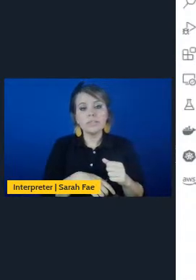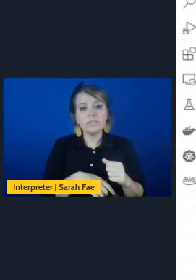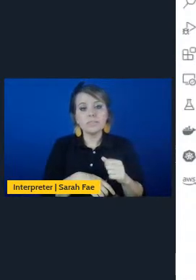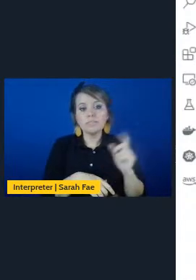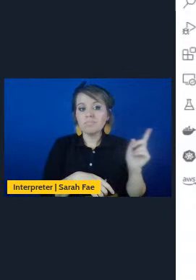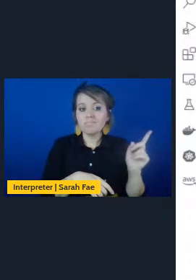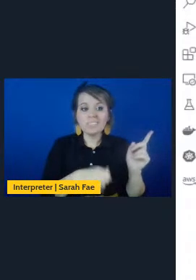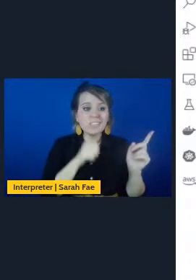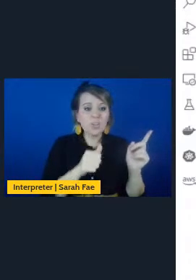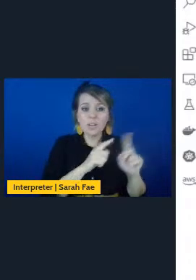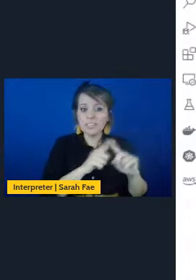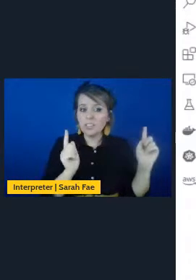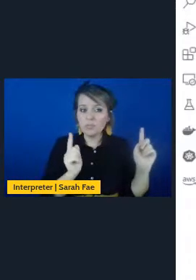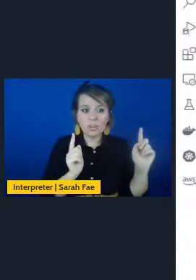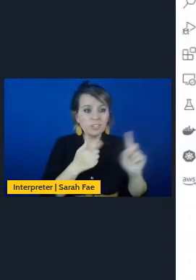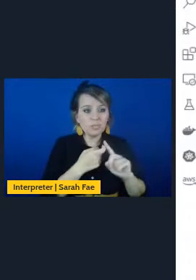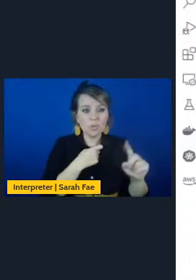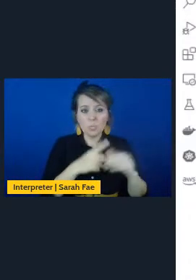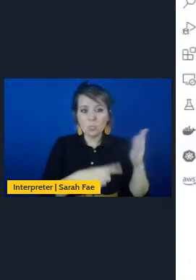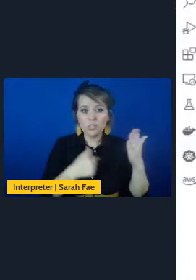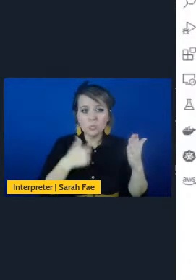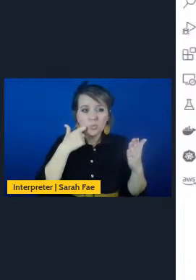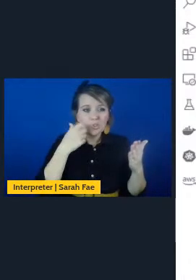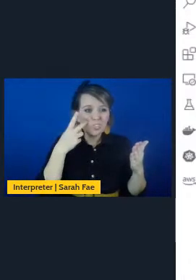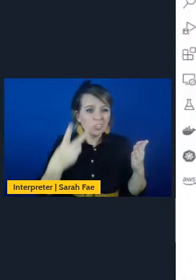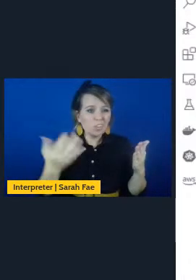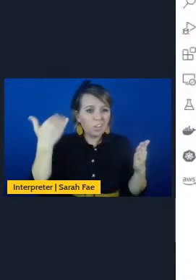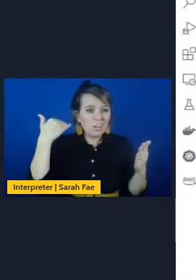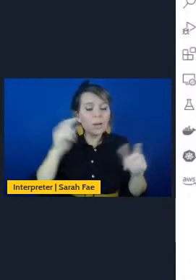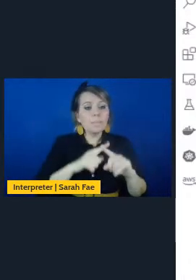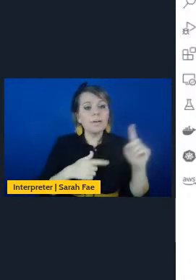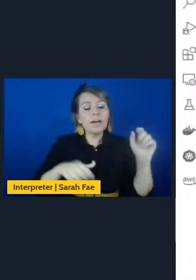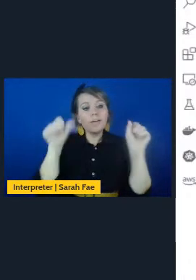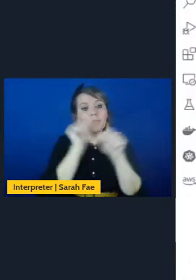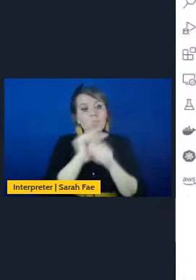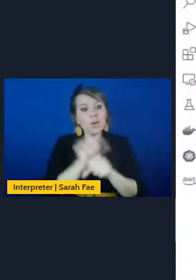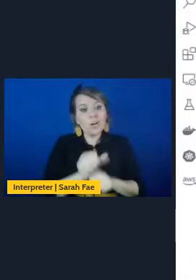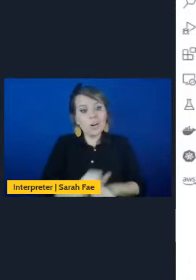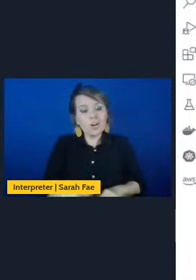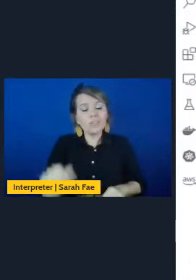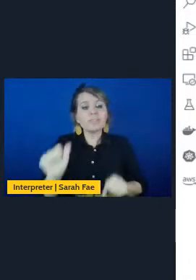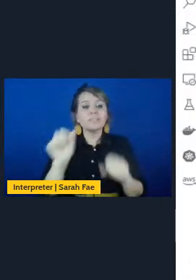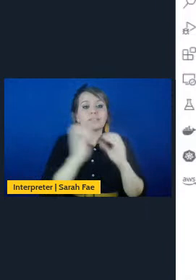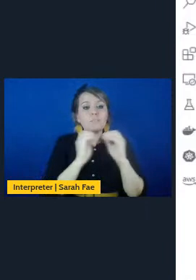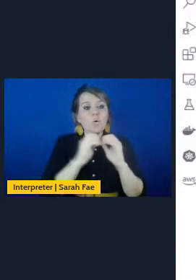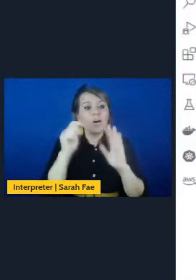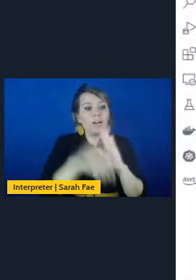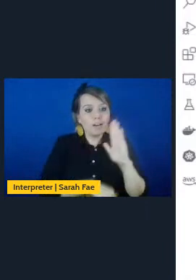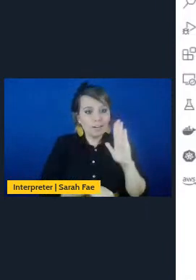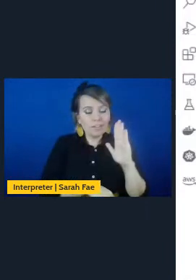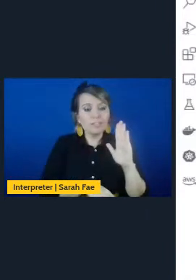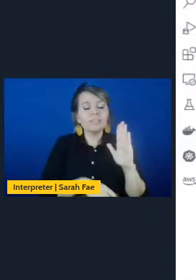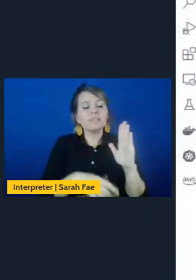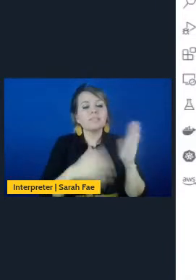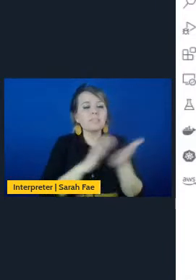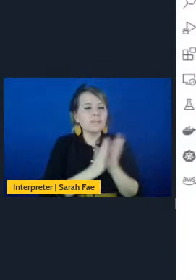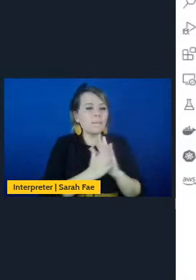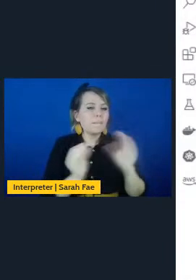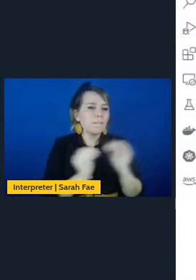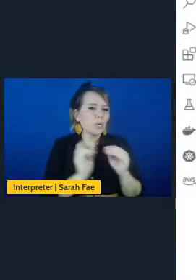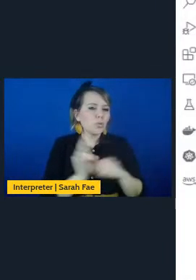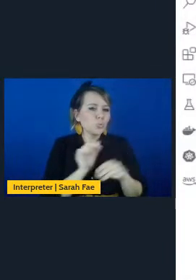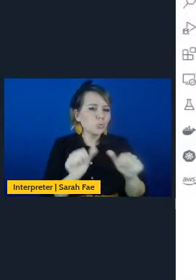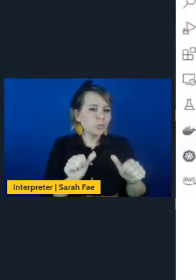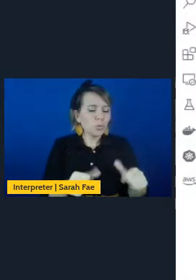just saw earlier. It's just that I have sort of reworked this a little bit for it to be reusable. Now it's